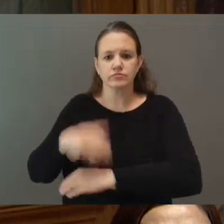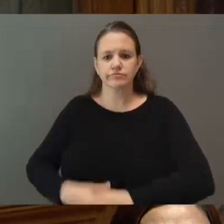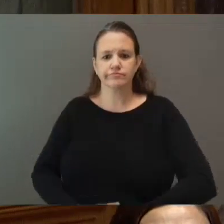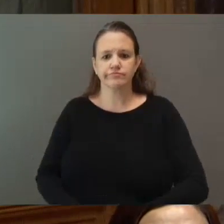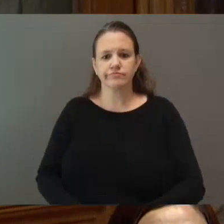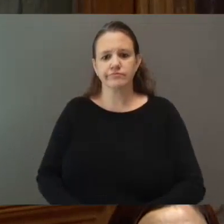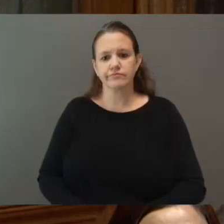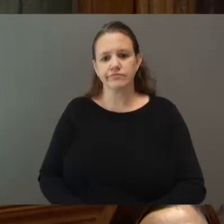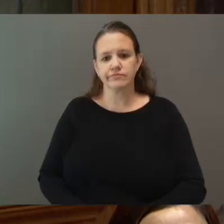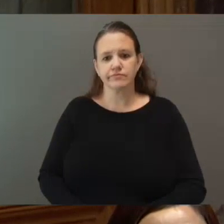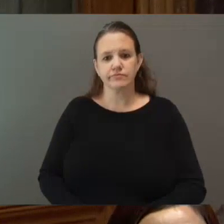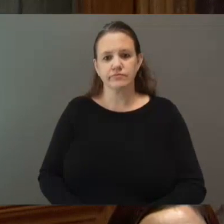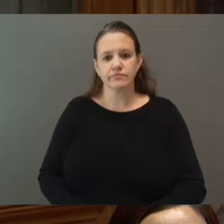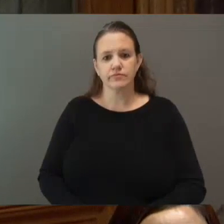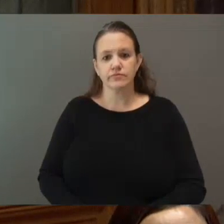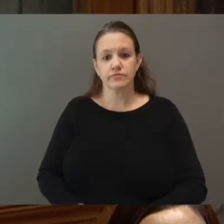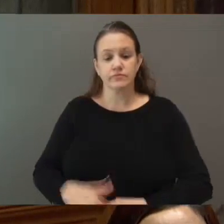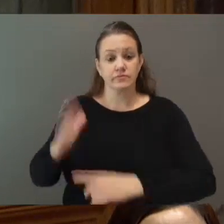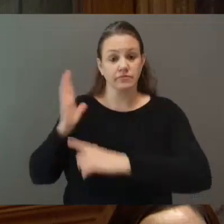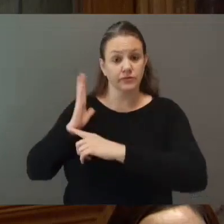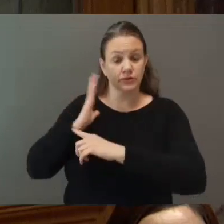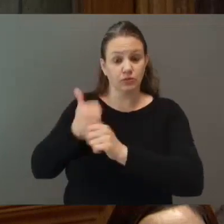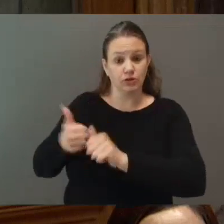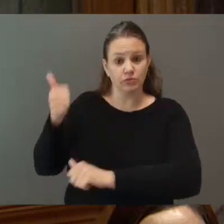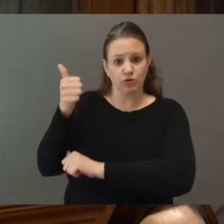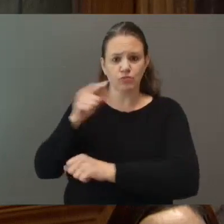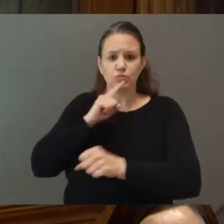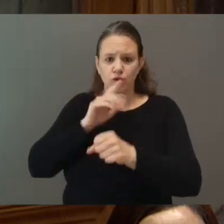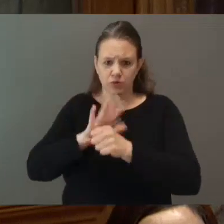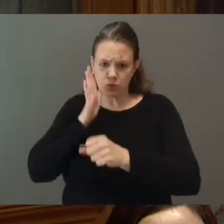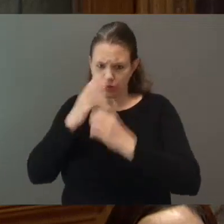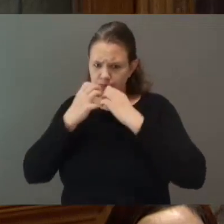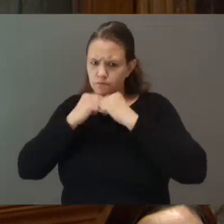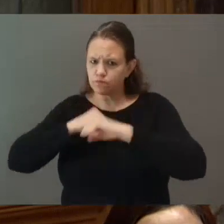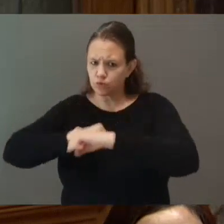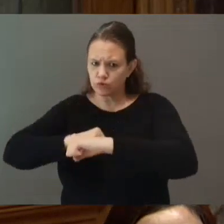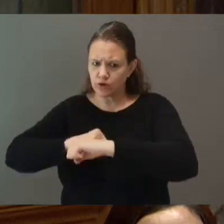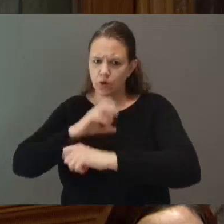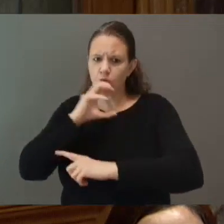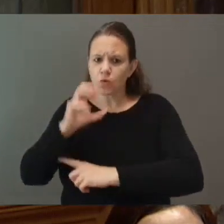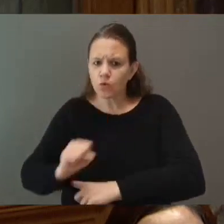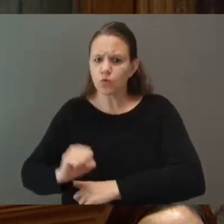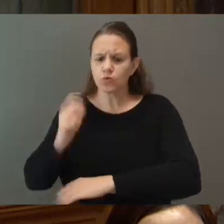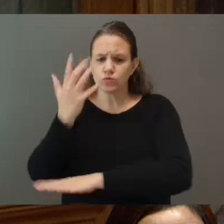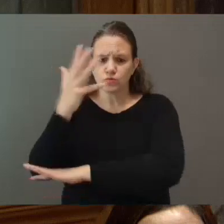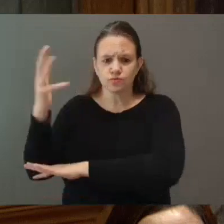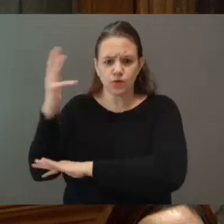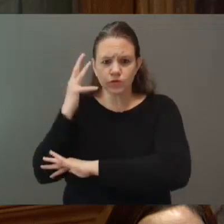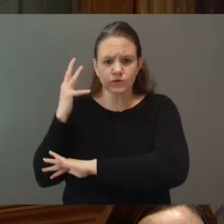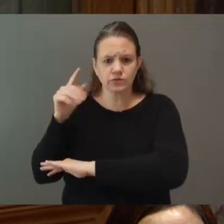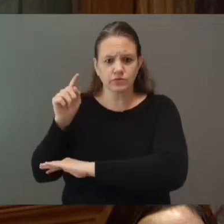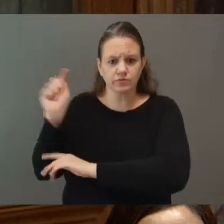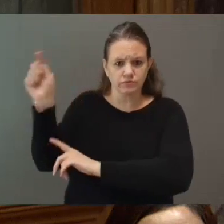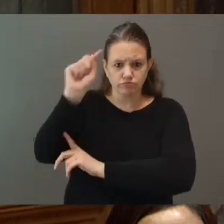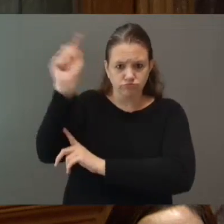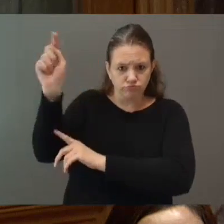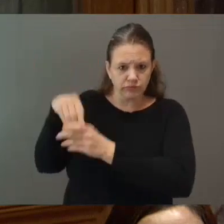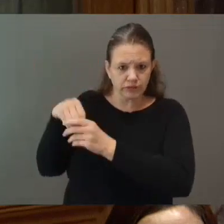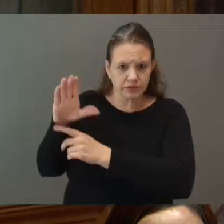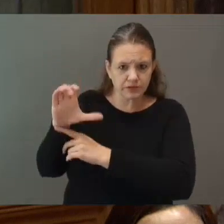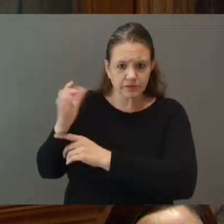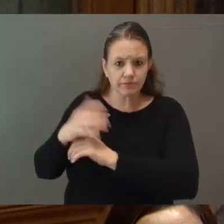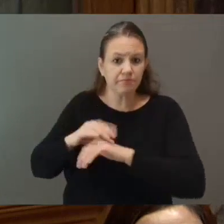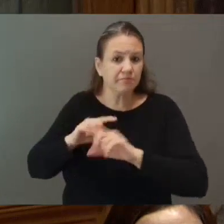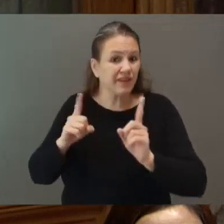growth and prioritizing biodiversity and ecosystem health. Yet another legislative session has come and gone without any nod